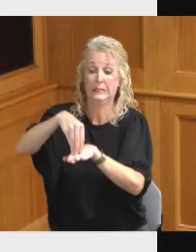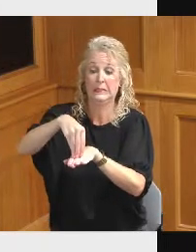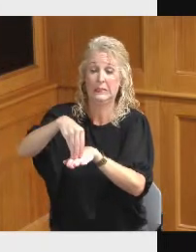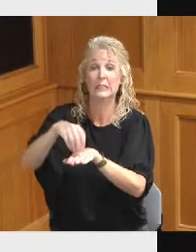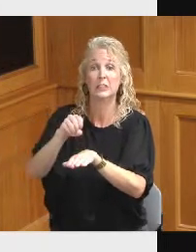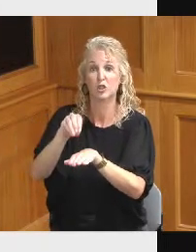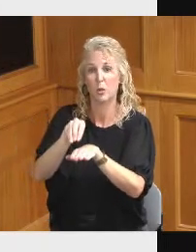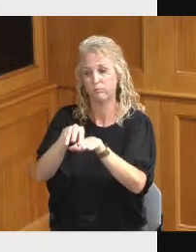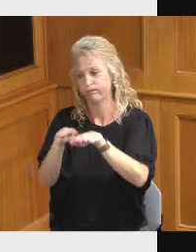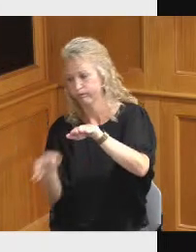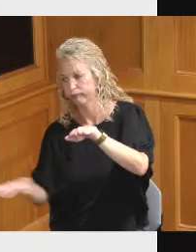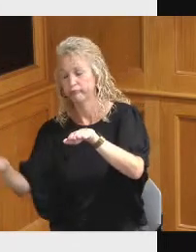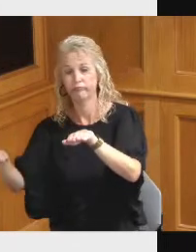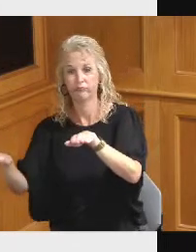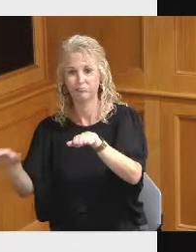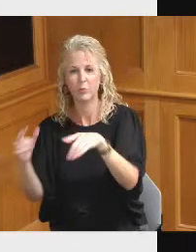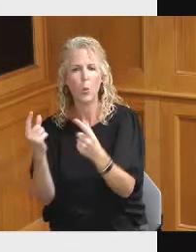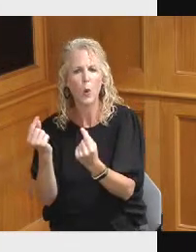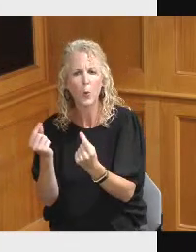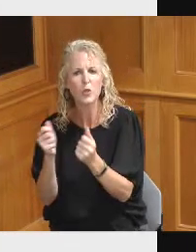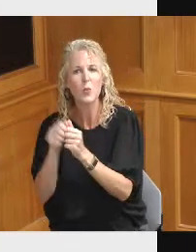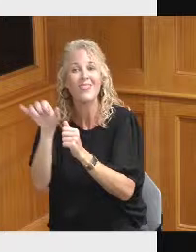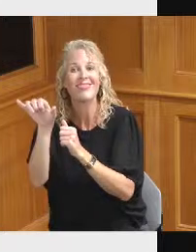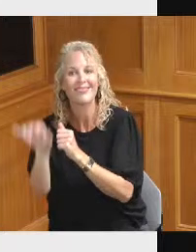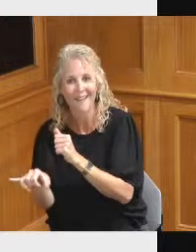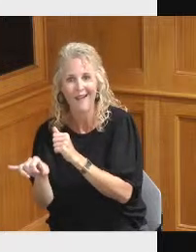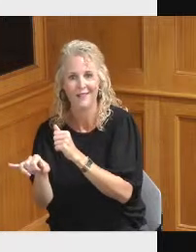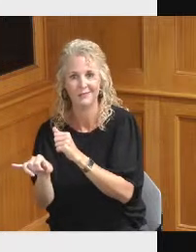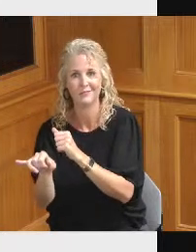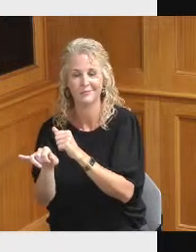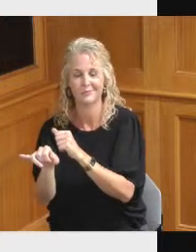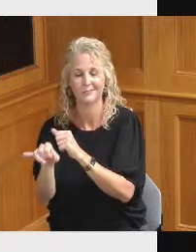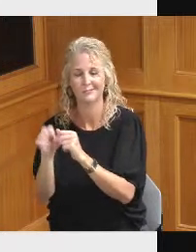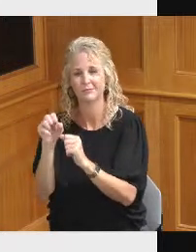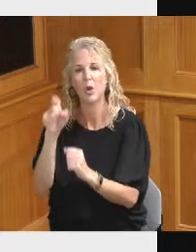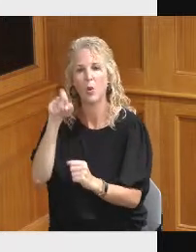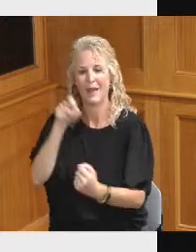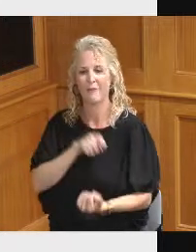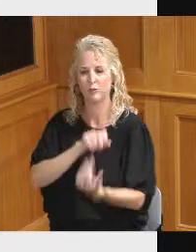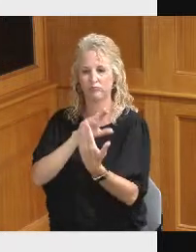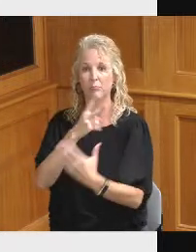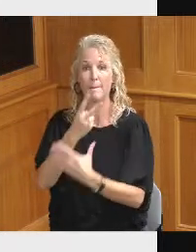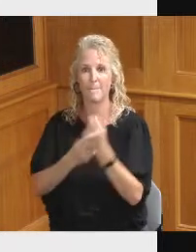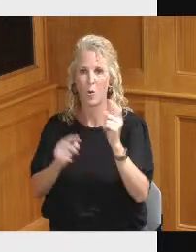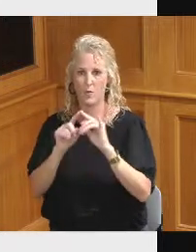get to be able to control the outcomes of that a little bit more directly.